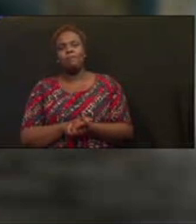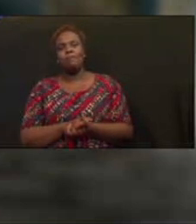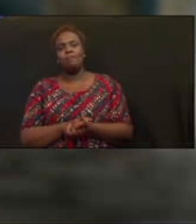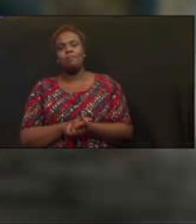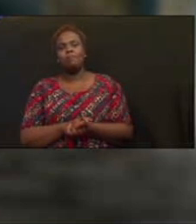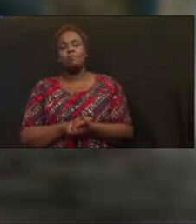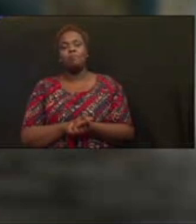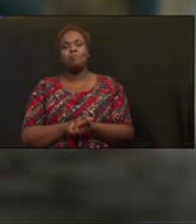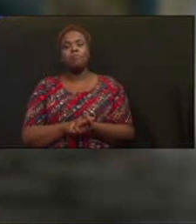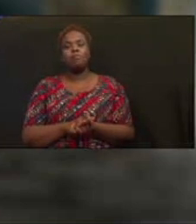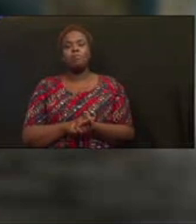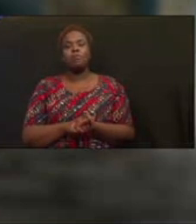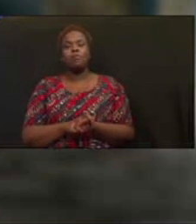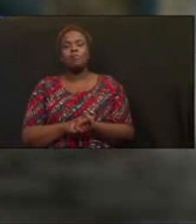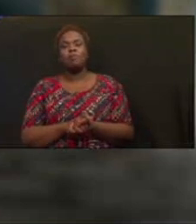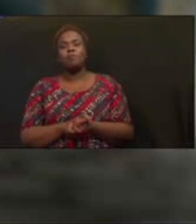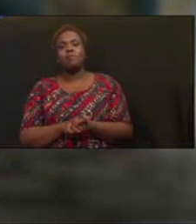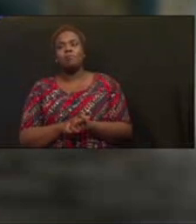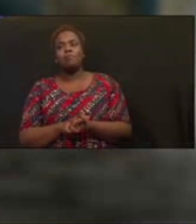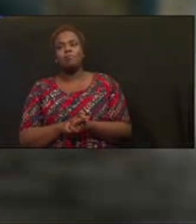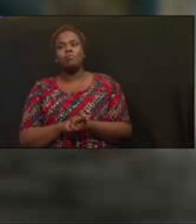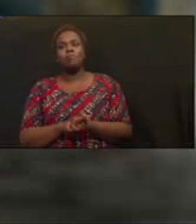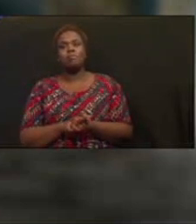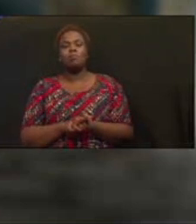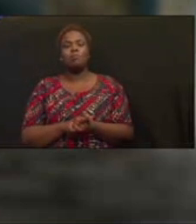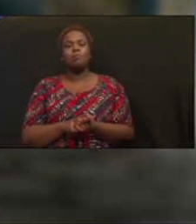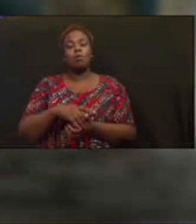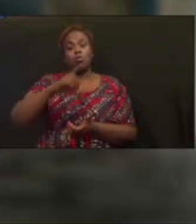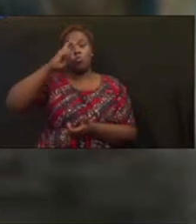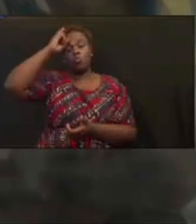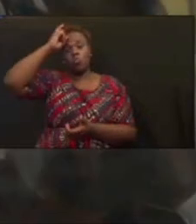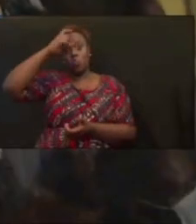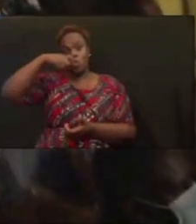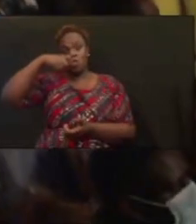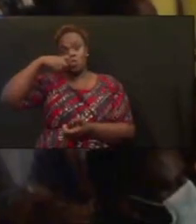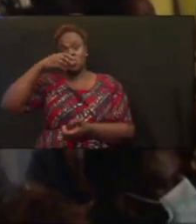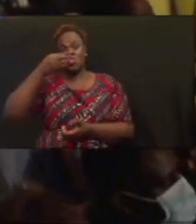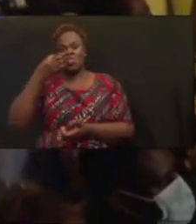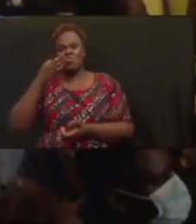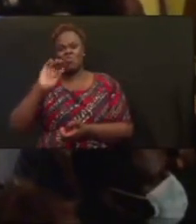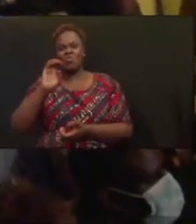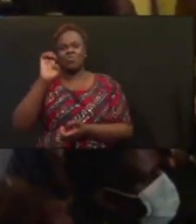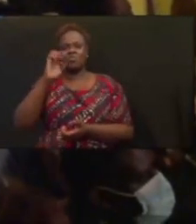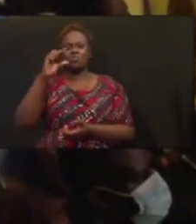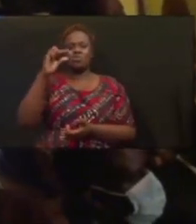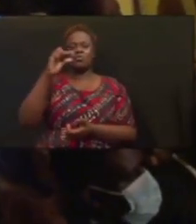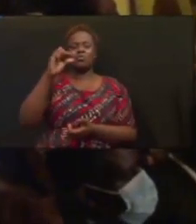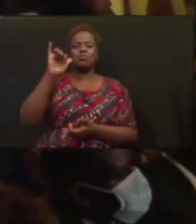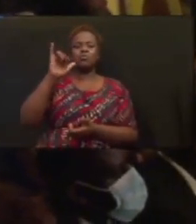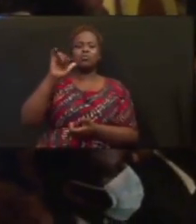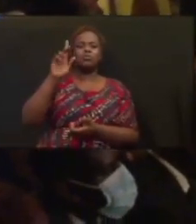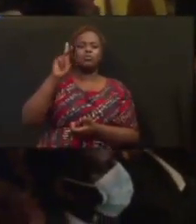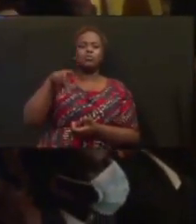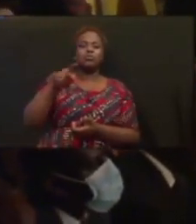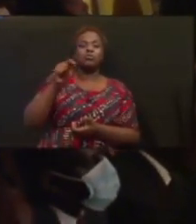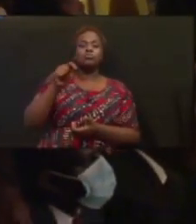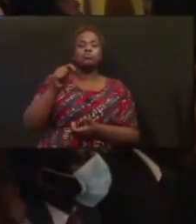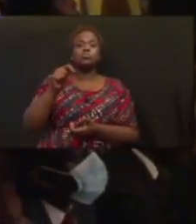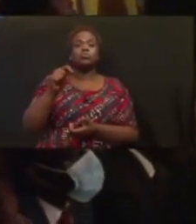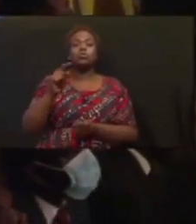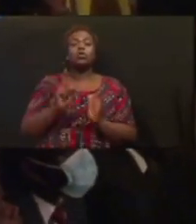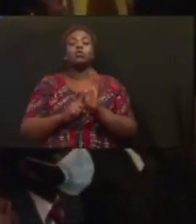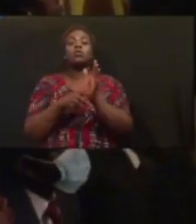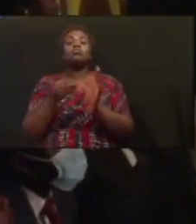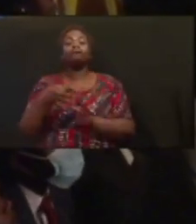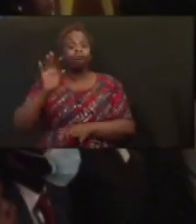Egyptians. What did Moses learn? The wisdom of Egypt. What is the symbol of Egypt? The